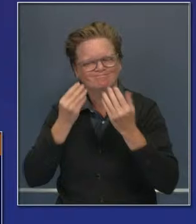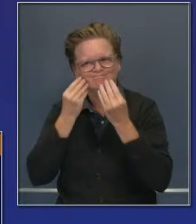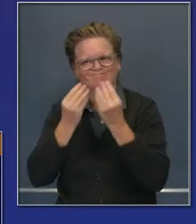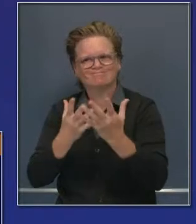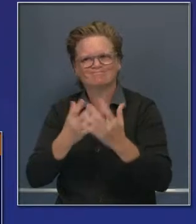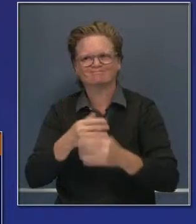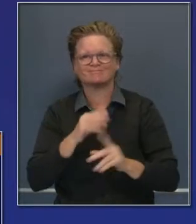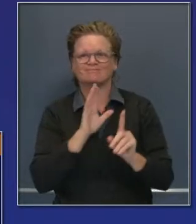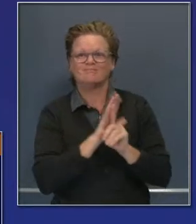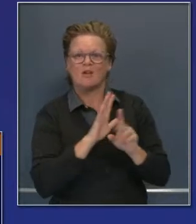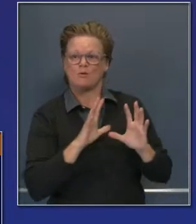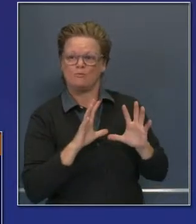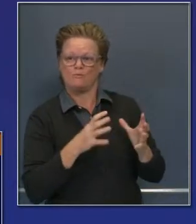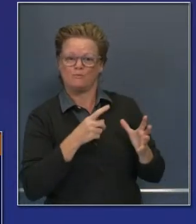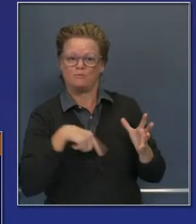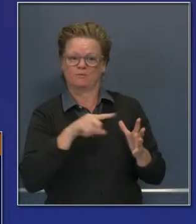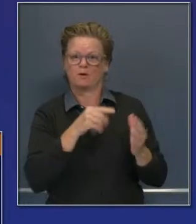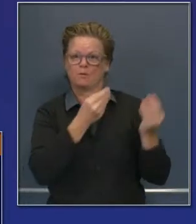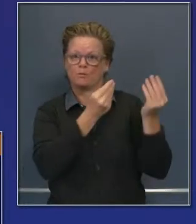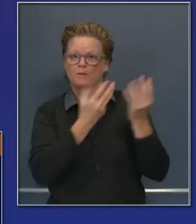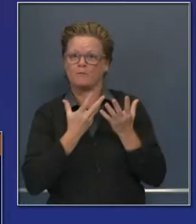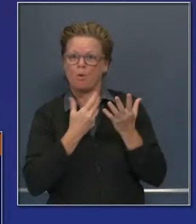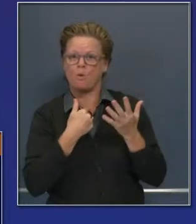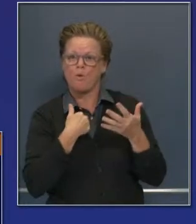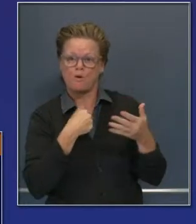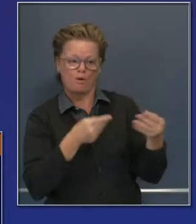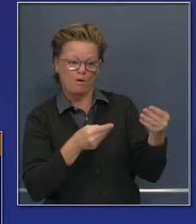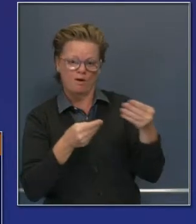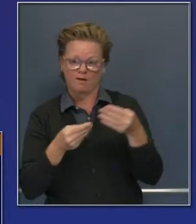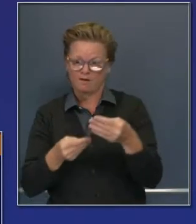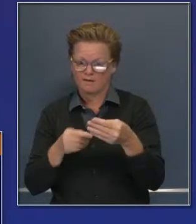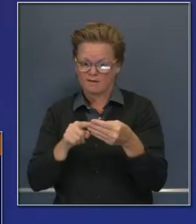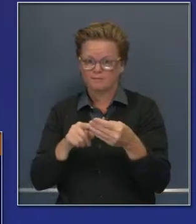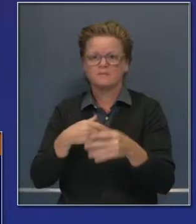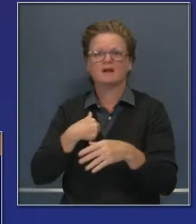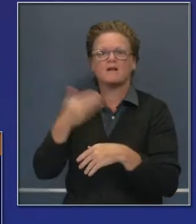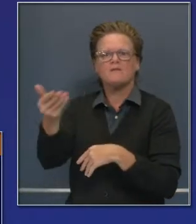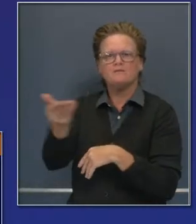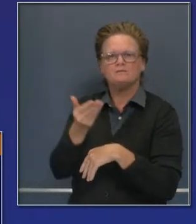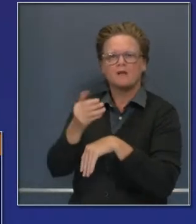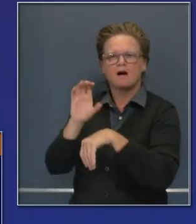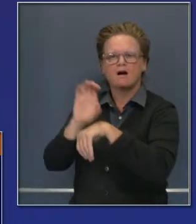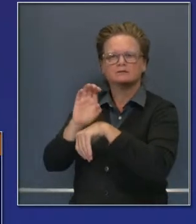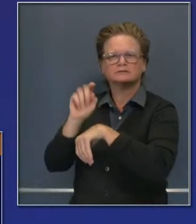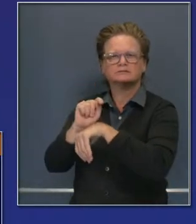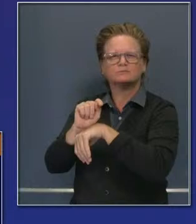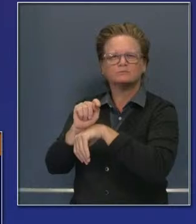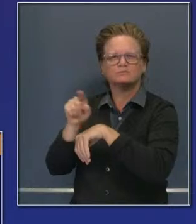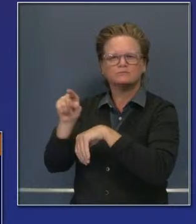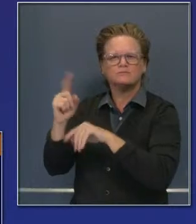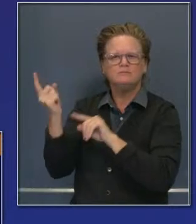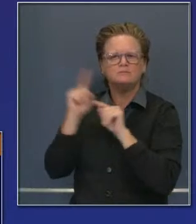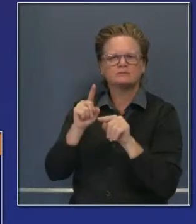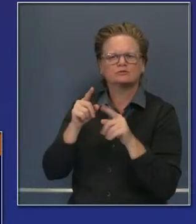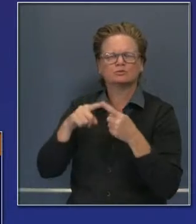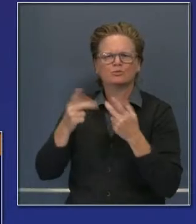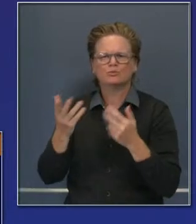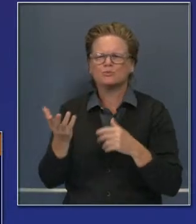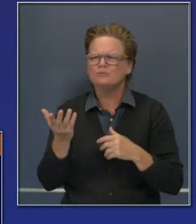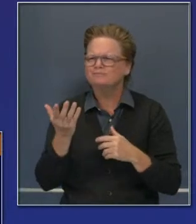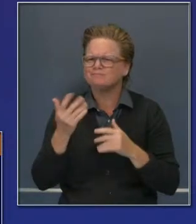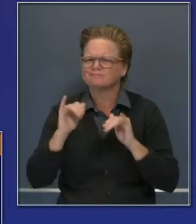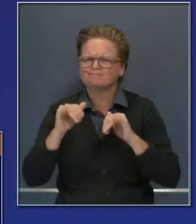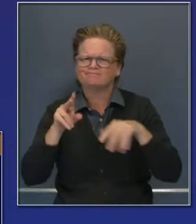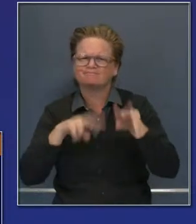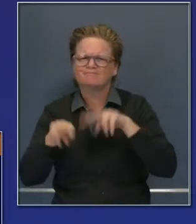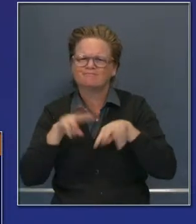They're also a consultant that we hired, a report from a consultant, and a response back from EDD. I made it clear that when